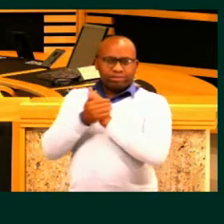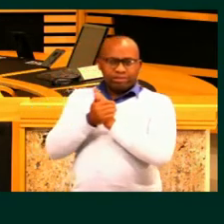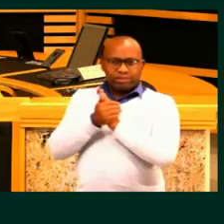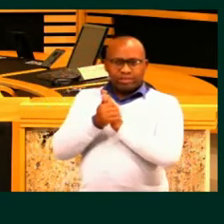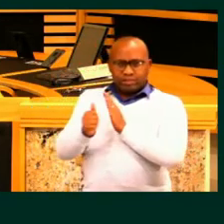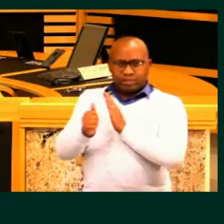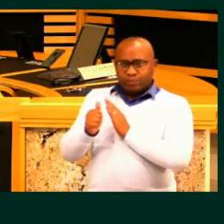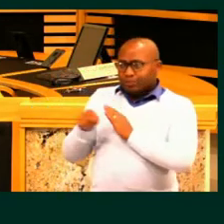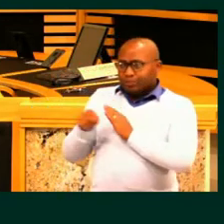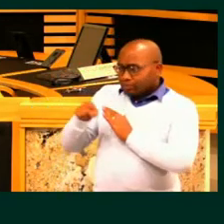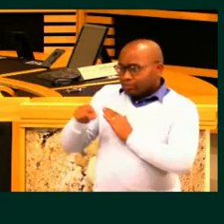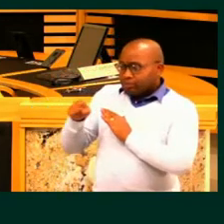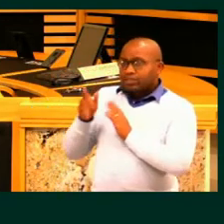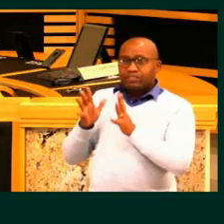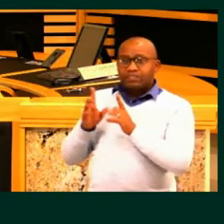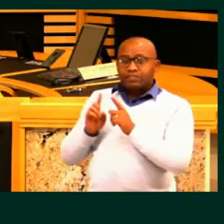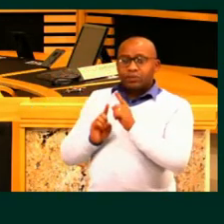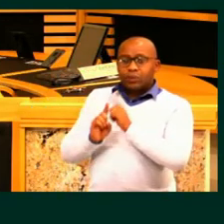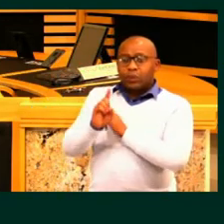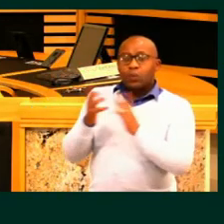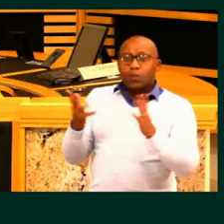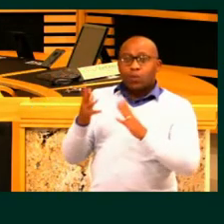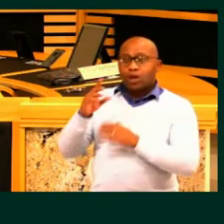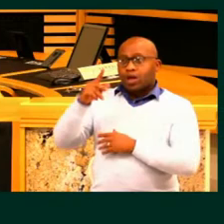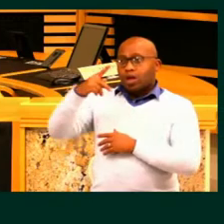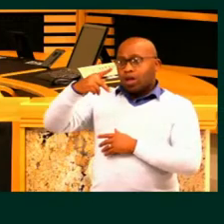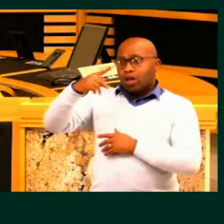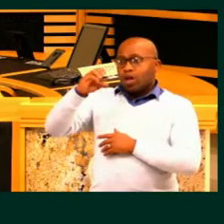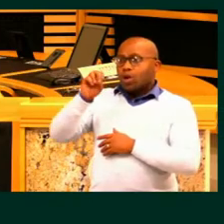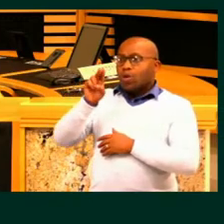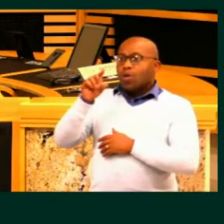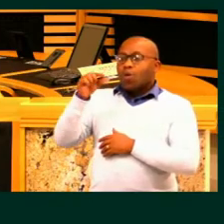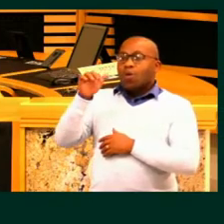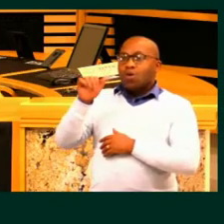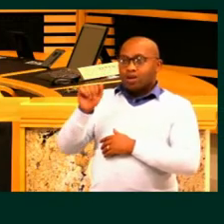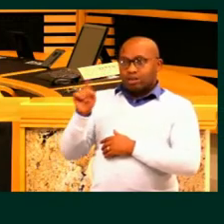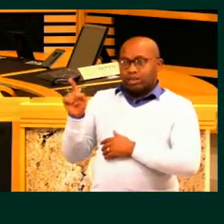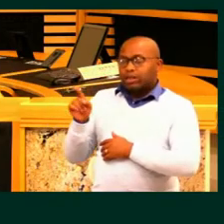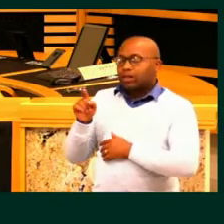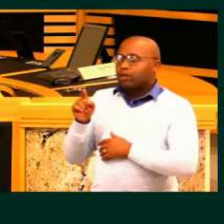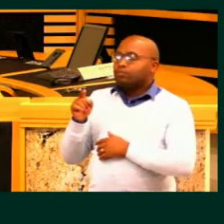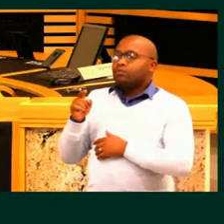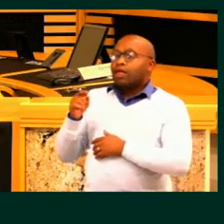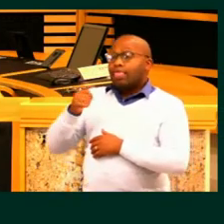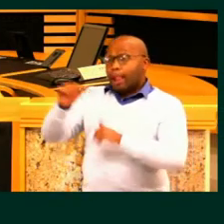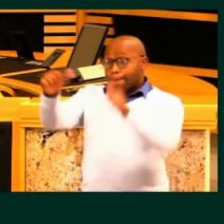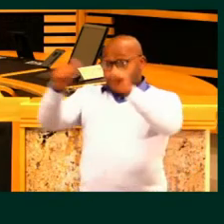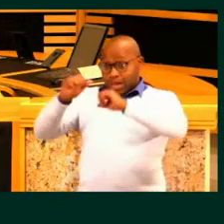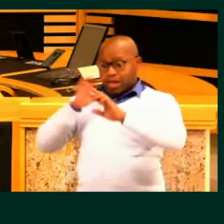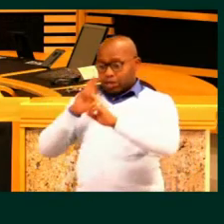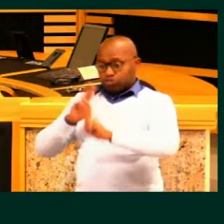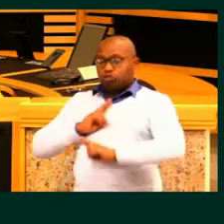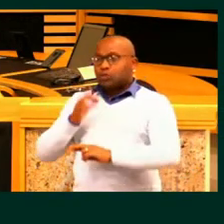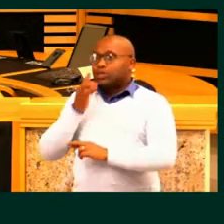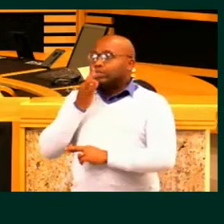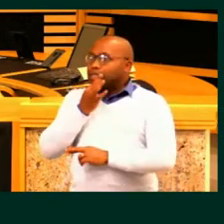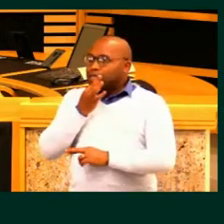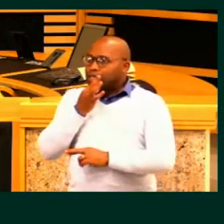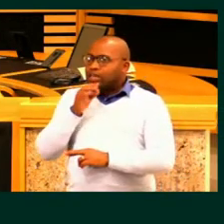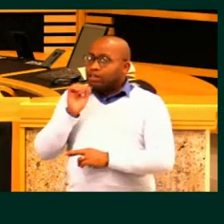in Goa they came back and said one thing is for sure this method is no